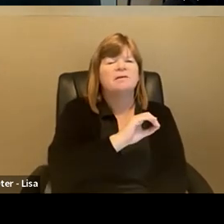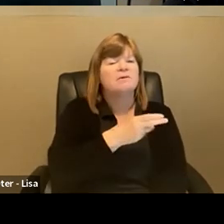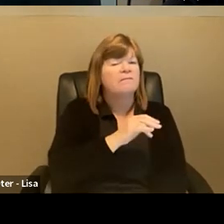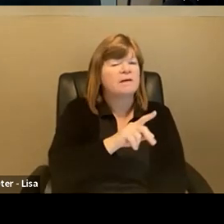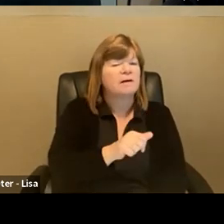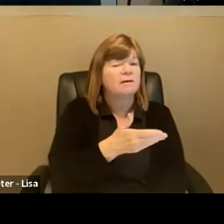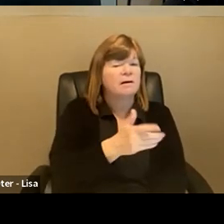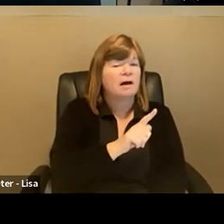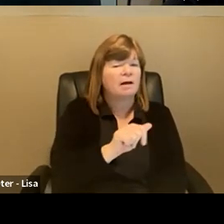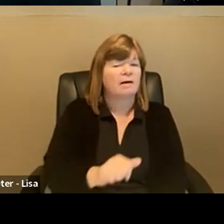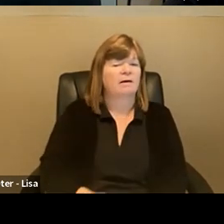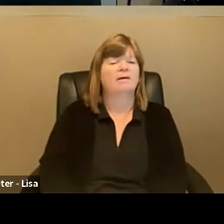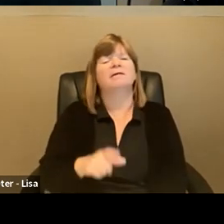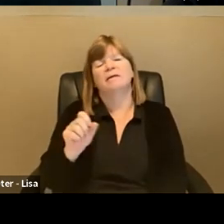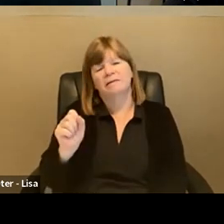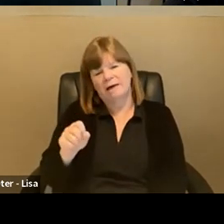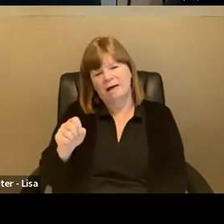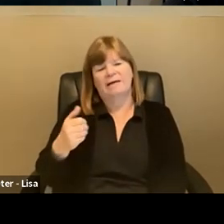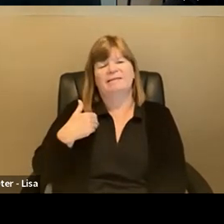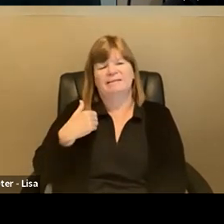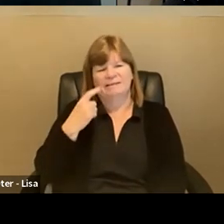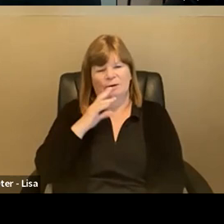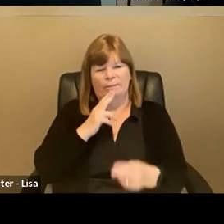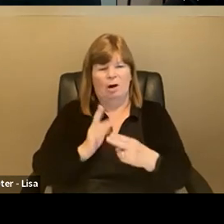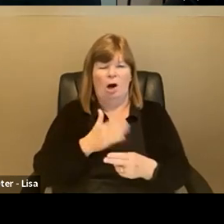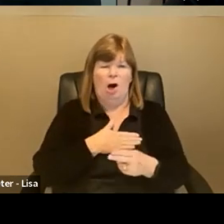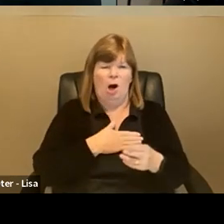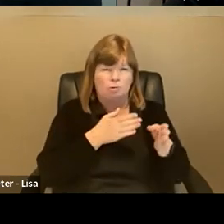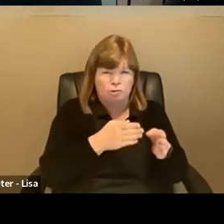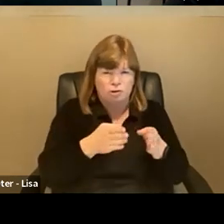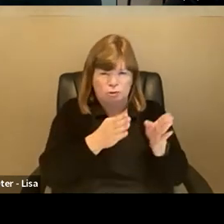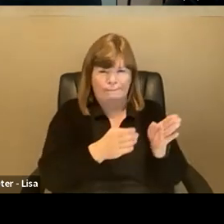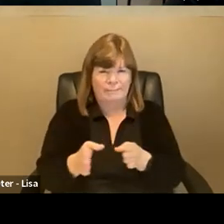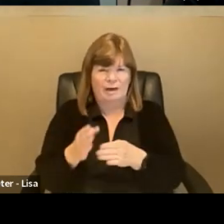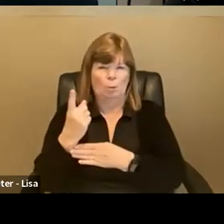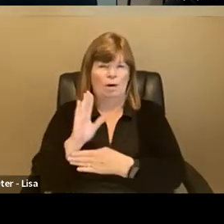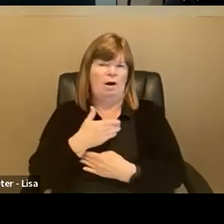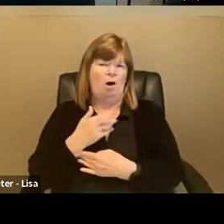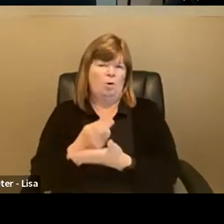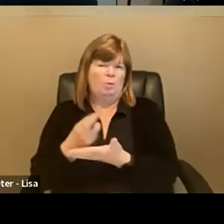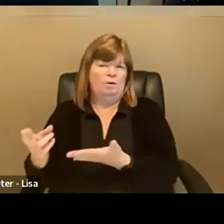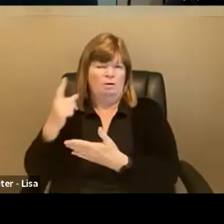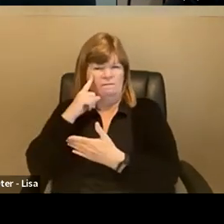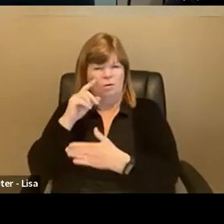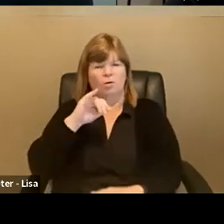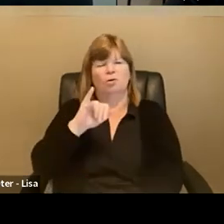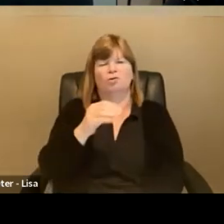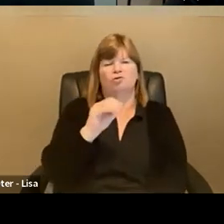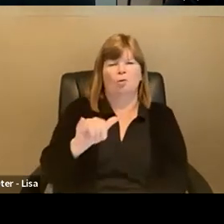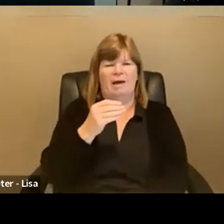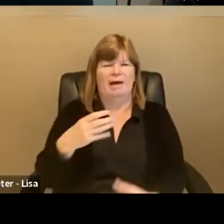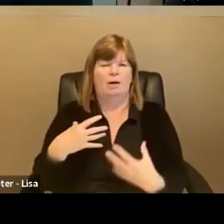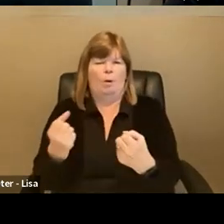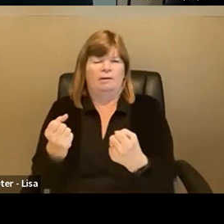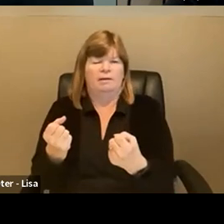Yeah, earlier I shared with you in our strategic plan, one of the resources for joy and wellness